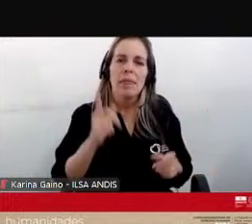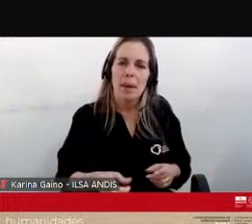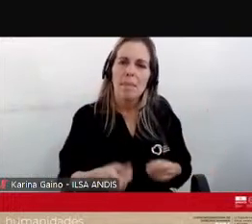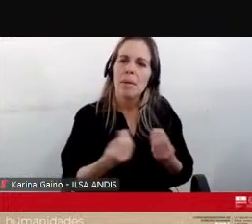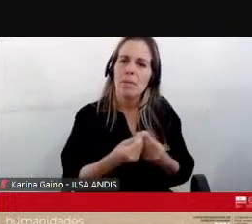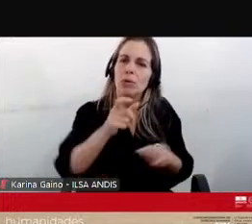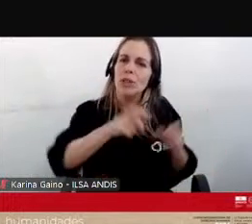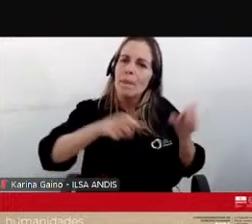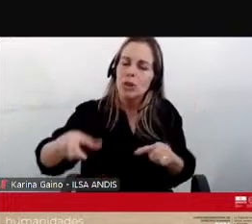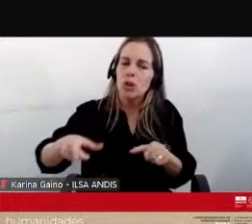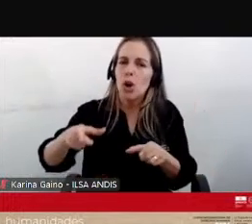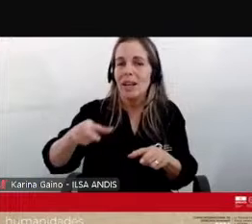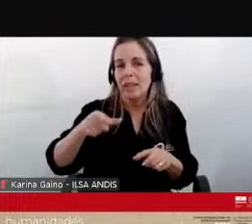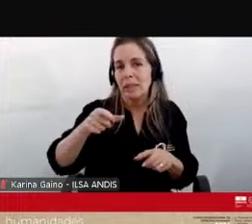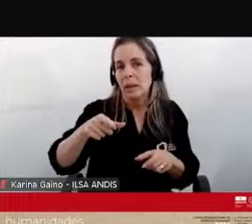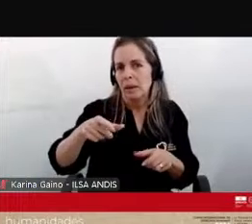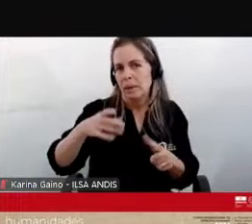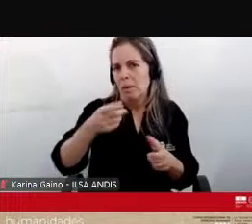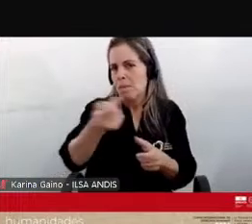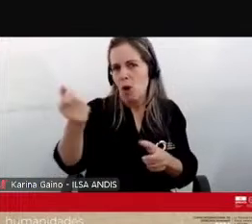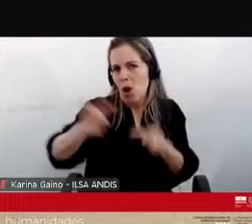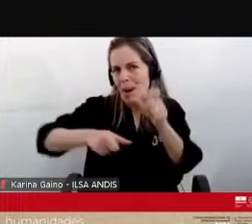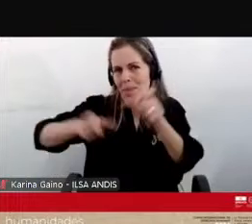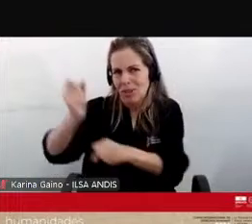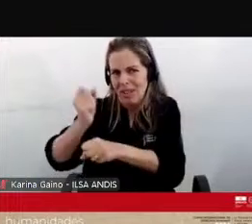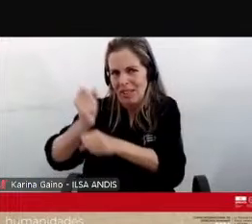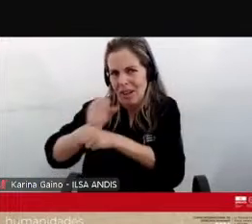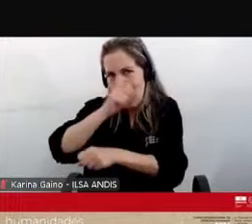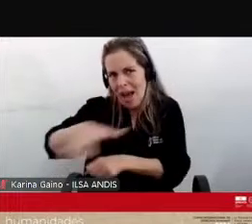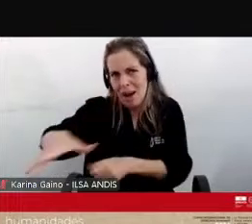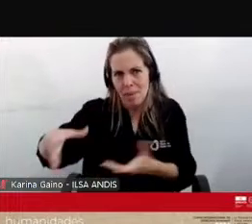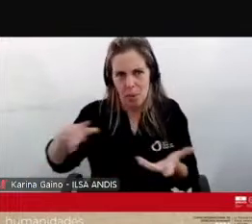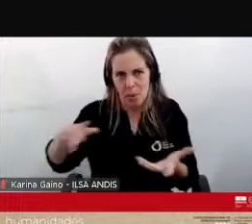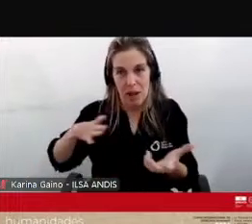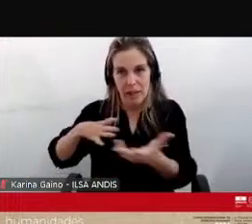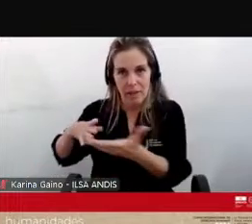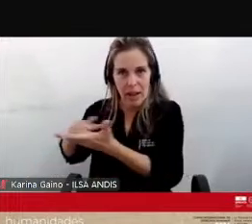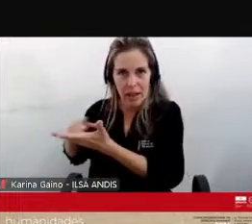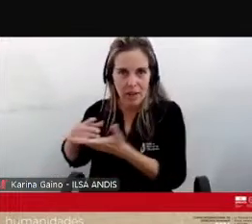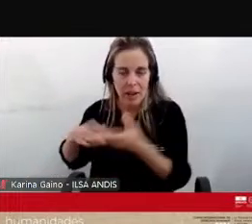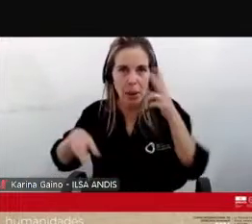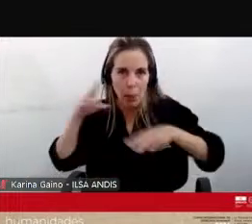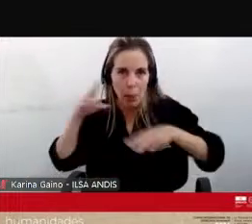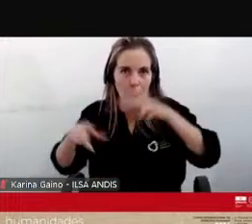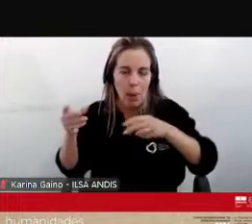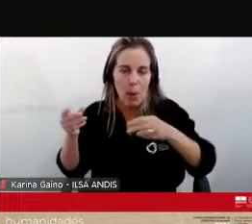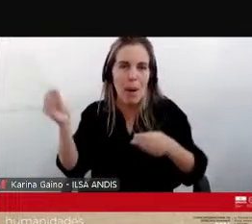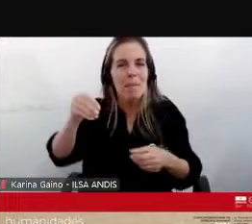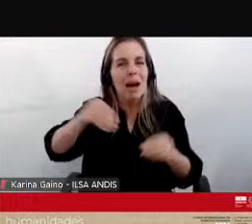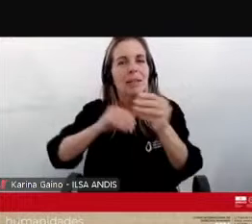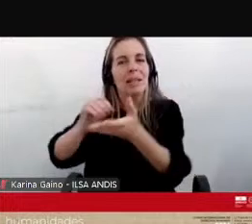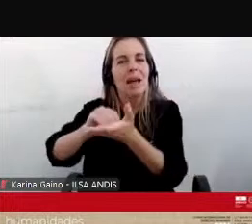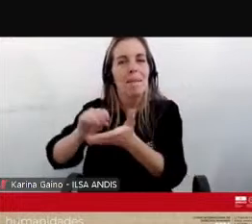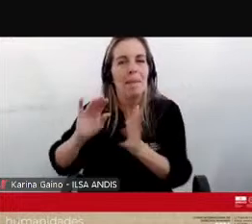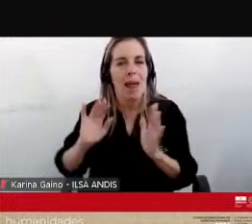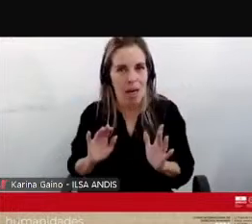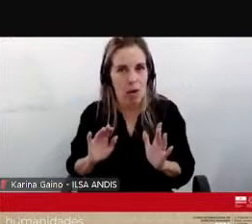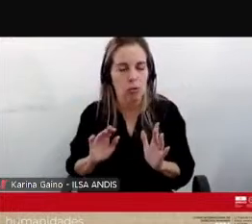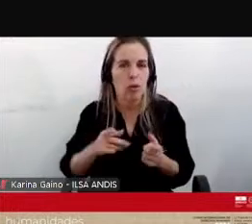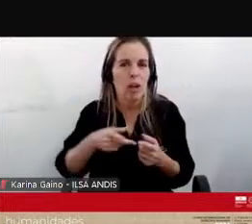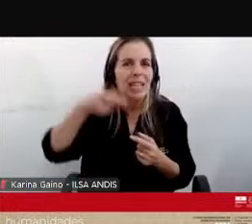United States or Chile, but we see lots of different countries where labor shortages have emerged, which